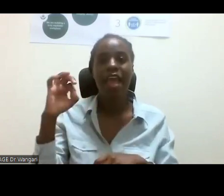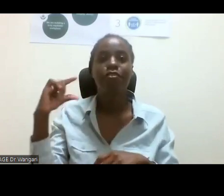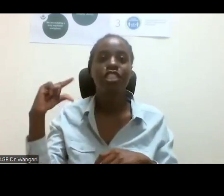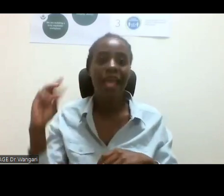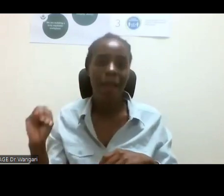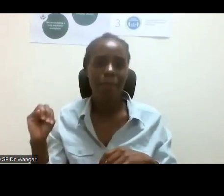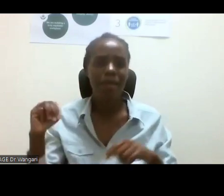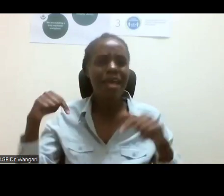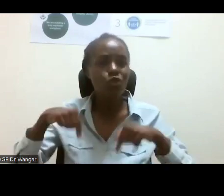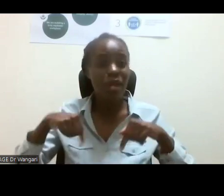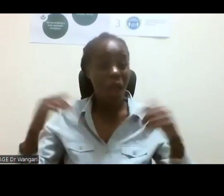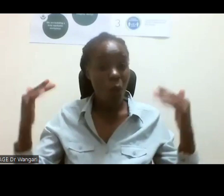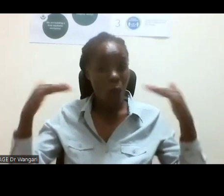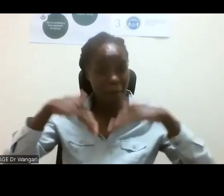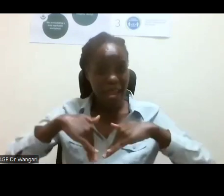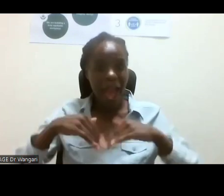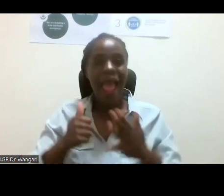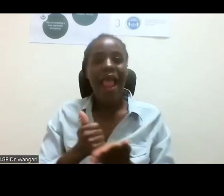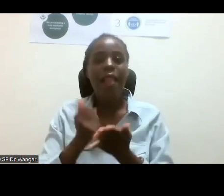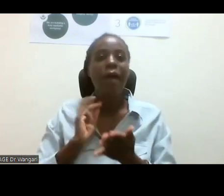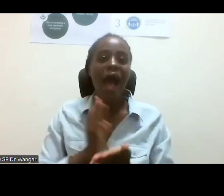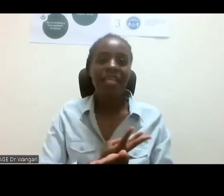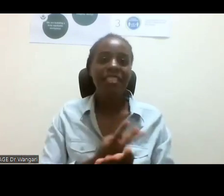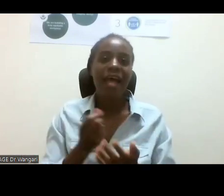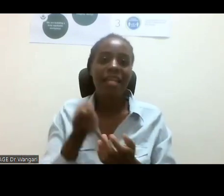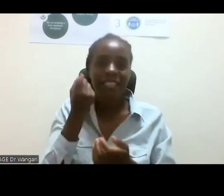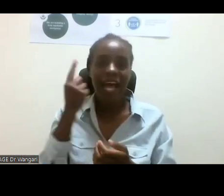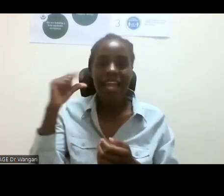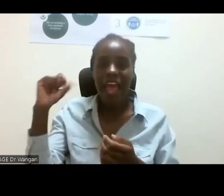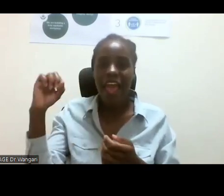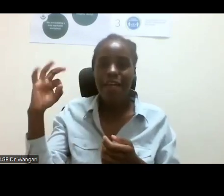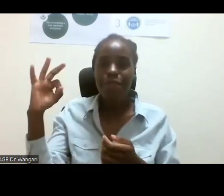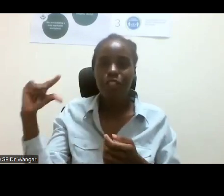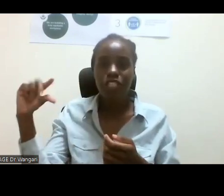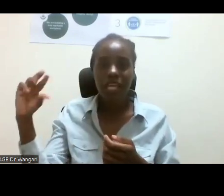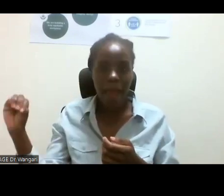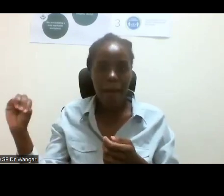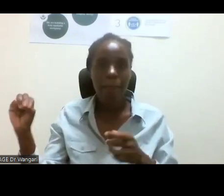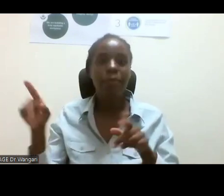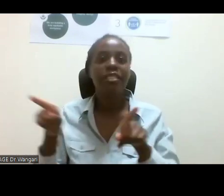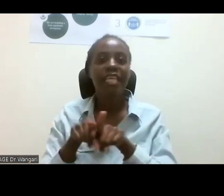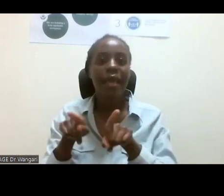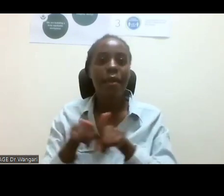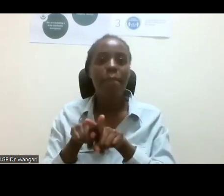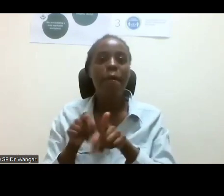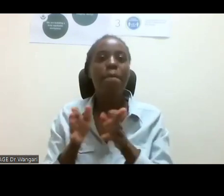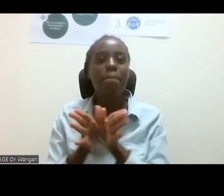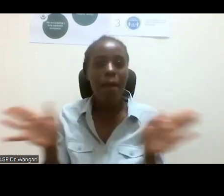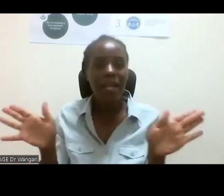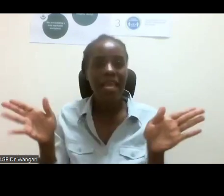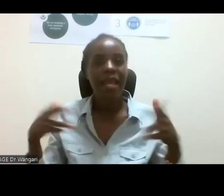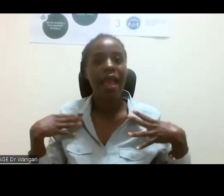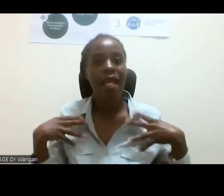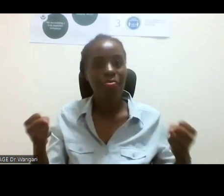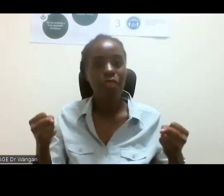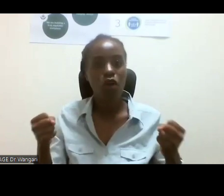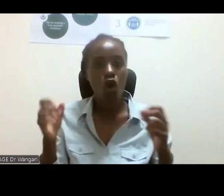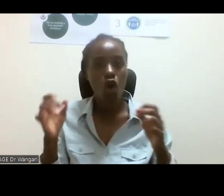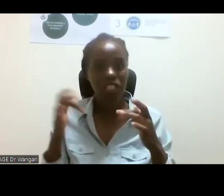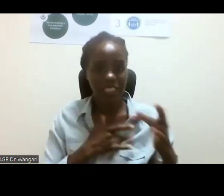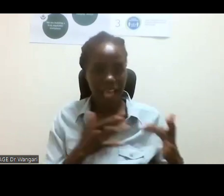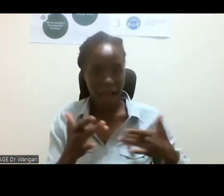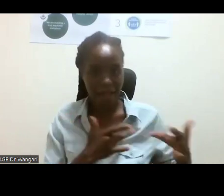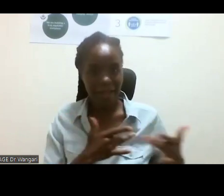how FGMC is also a public health concern and why health practitioners should be equipped to prevent and respond